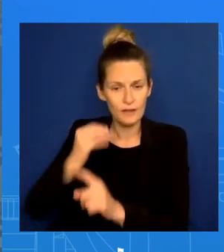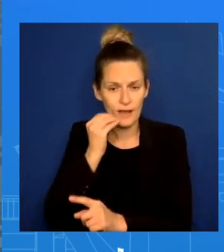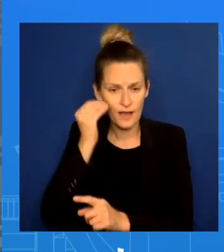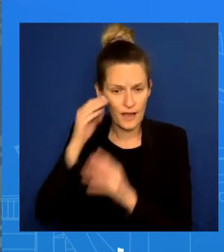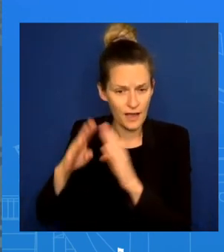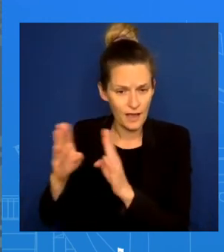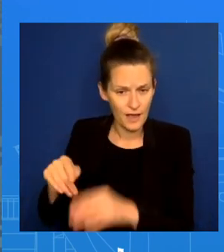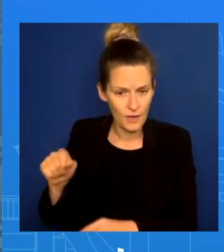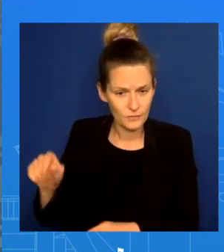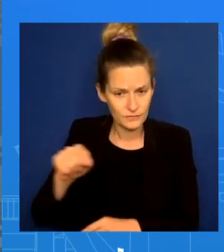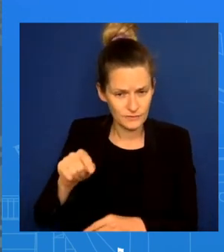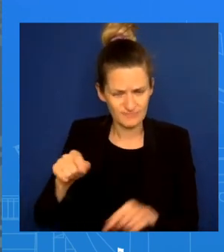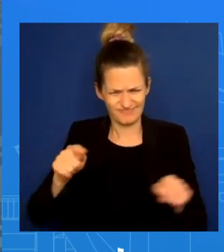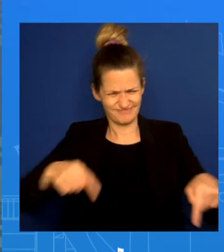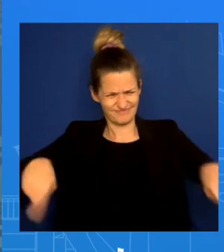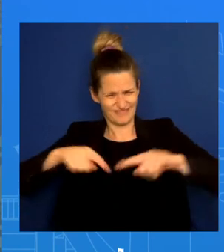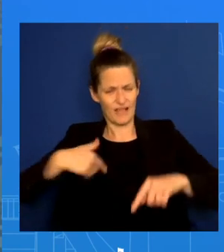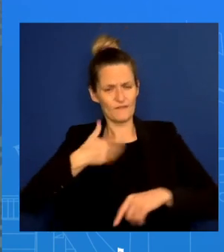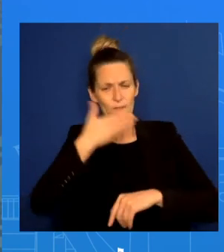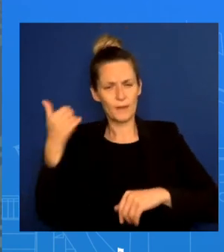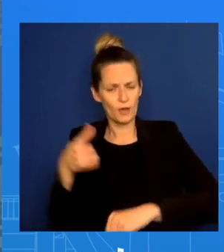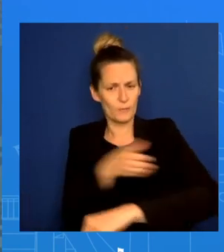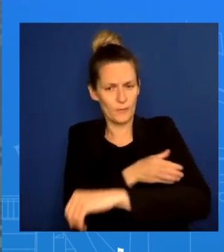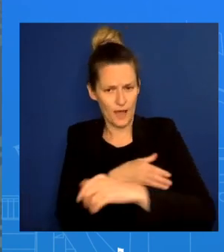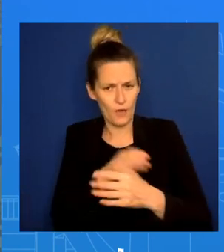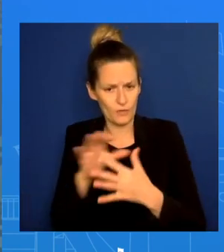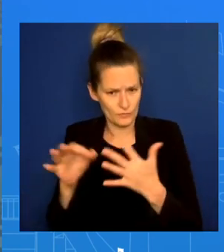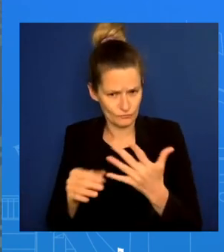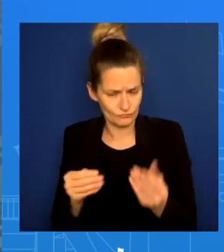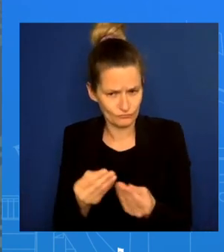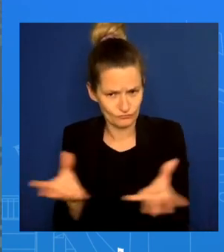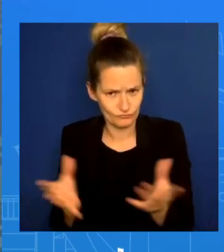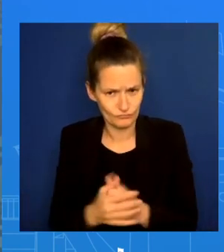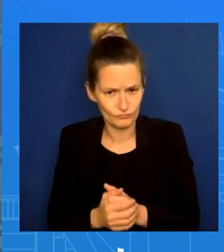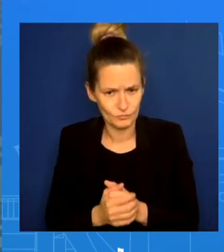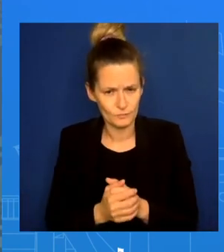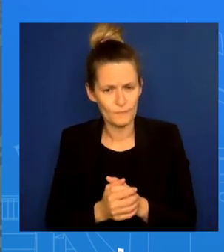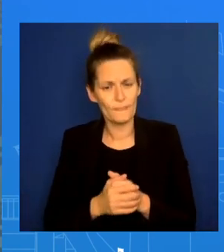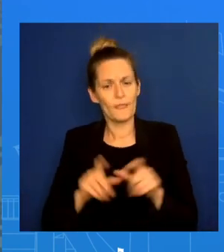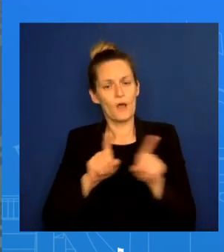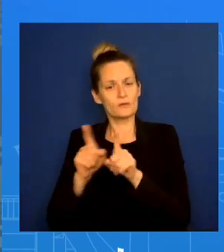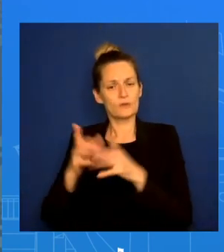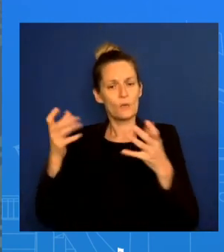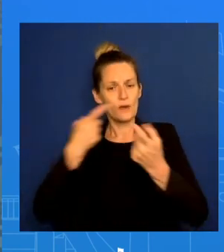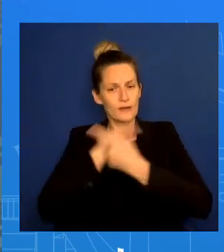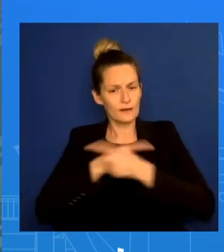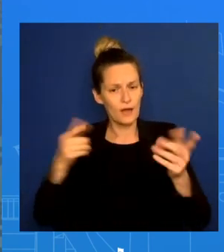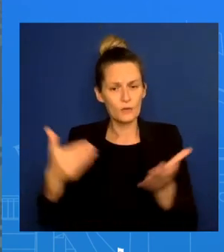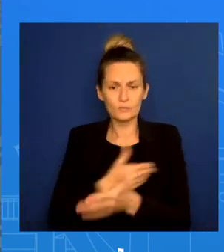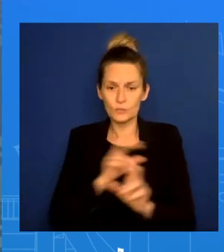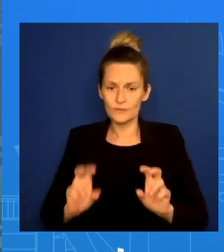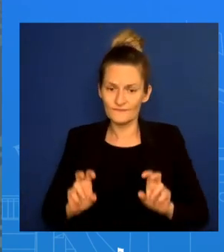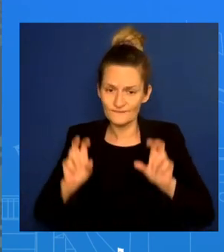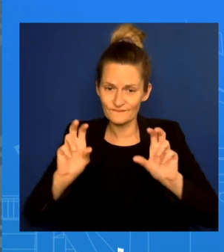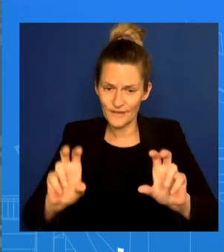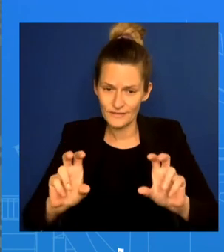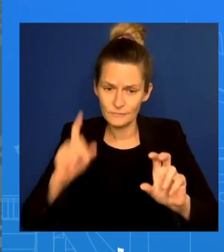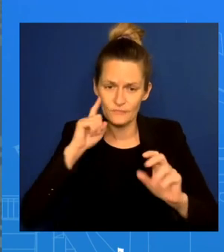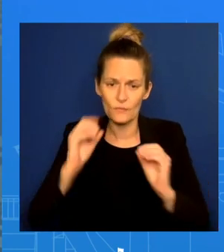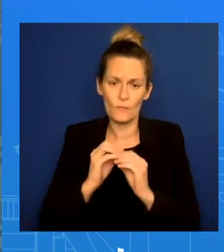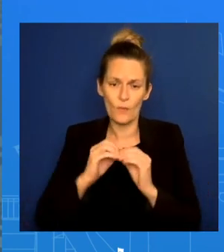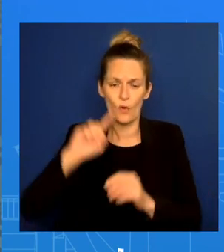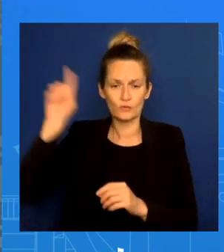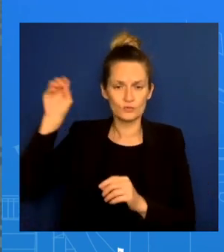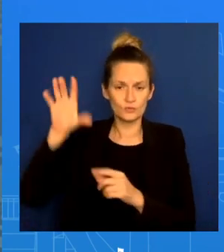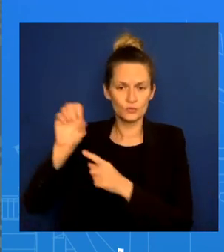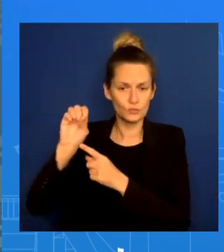lowering costs for rural families. We also announced new investments to strengthen America's solar workforce by expanding union density